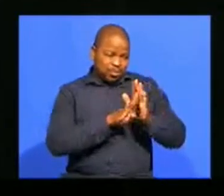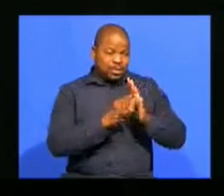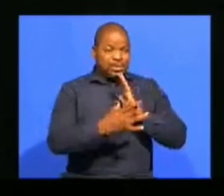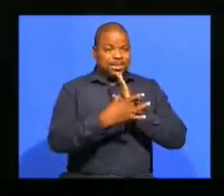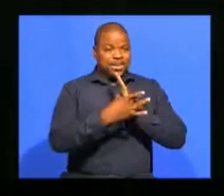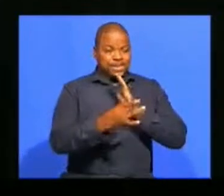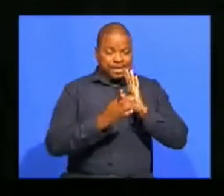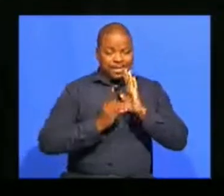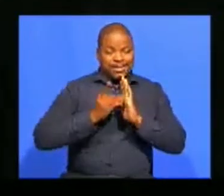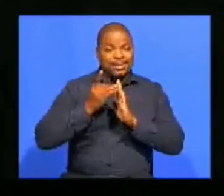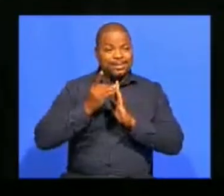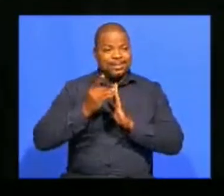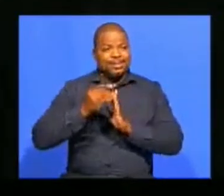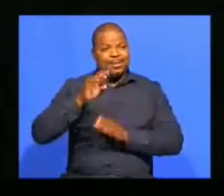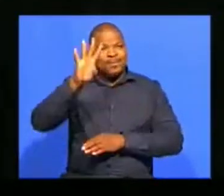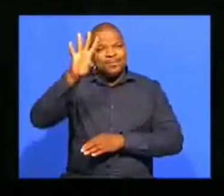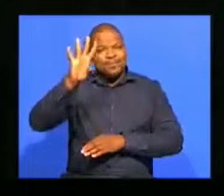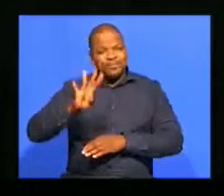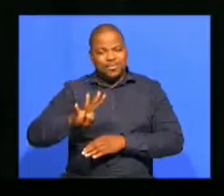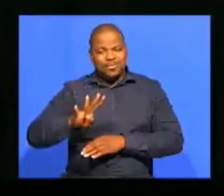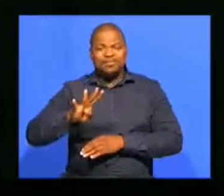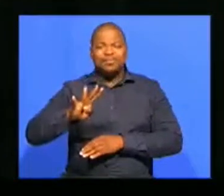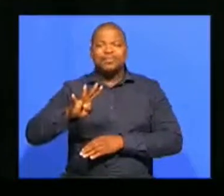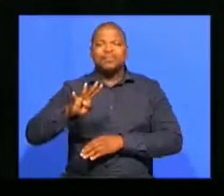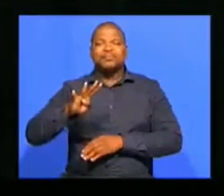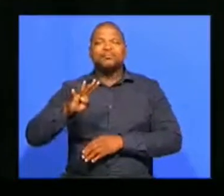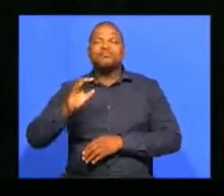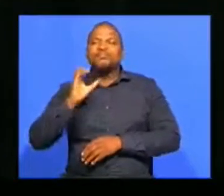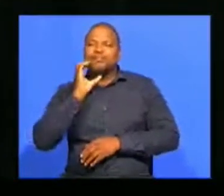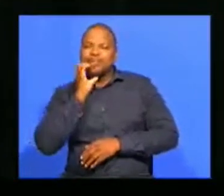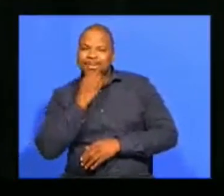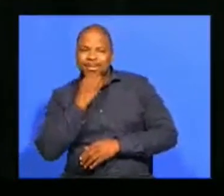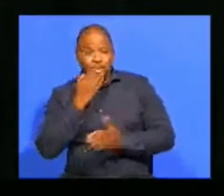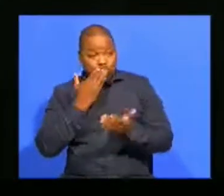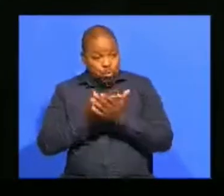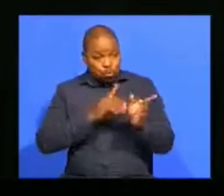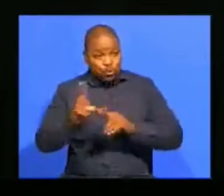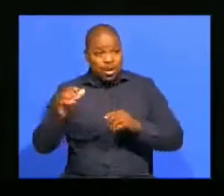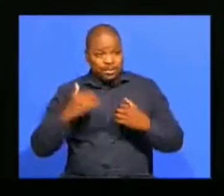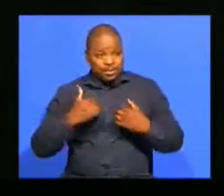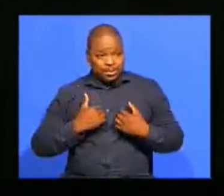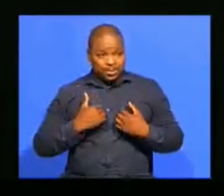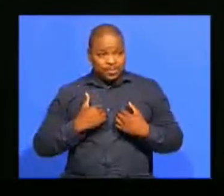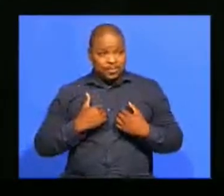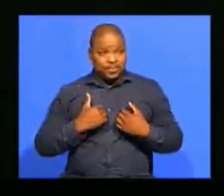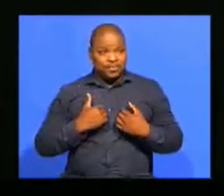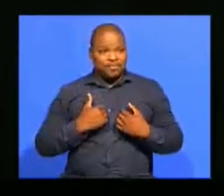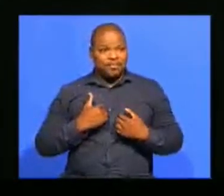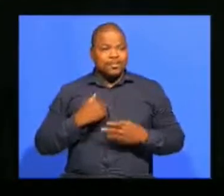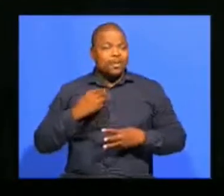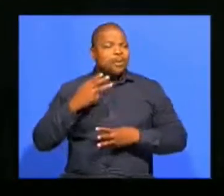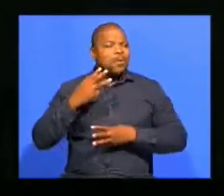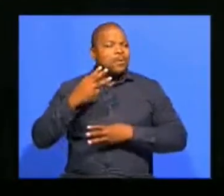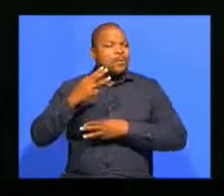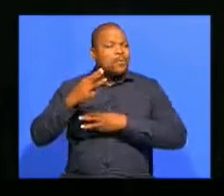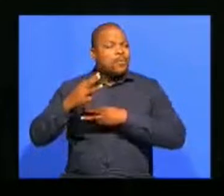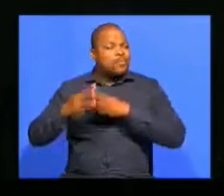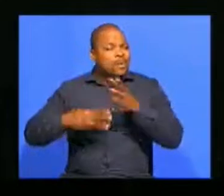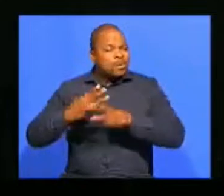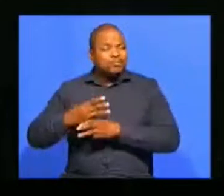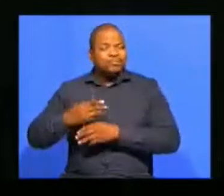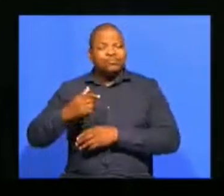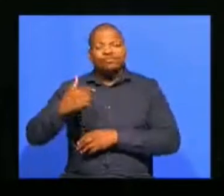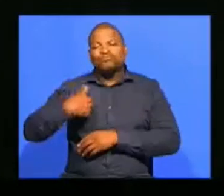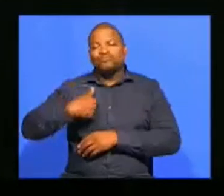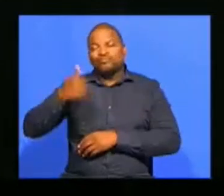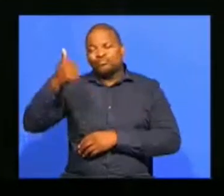develop it, because we did the 400-meter men, and we did quite well. And the world 4x100-meter